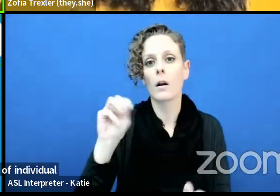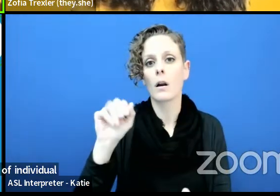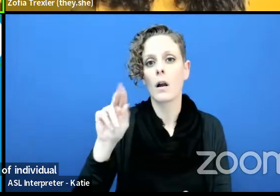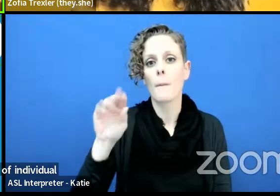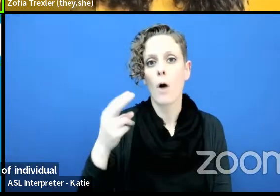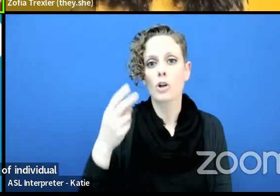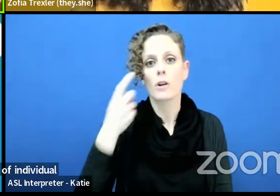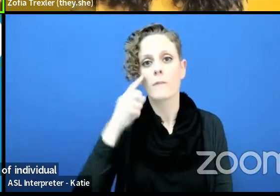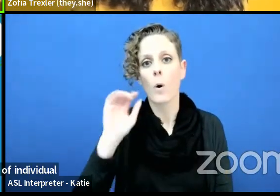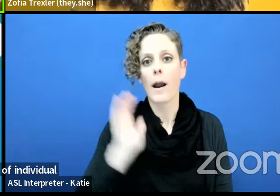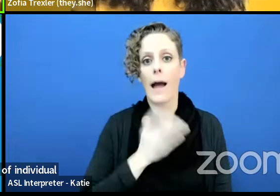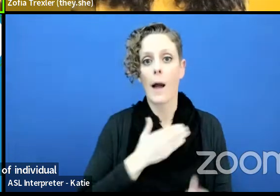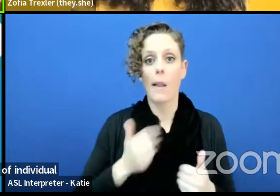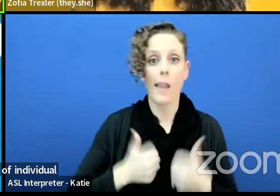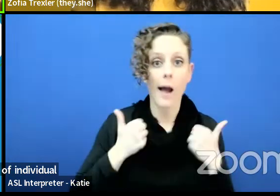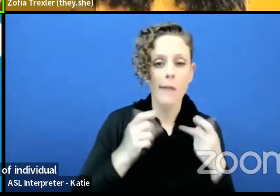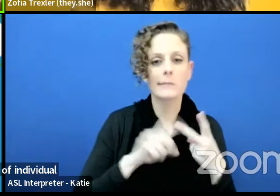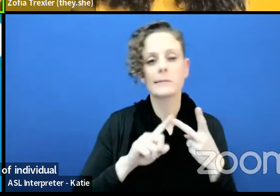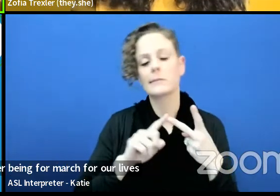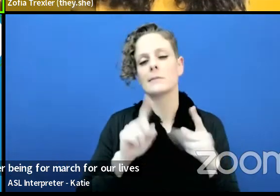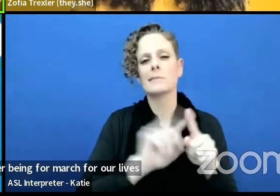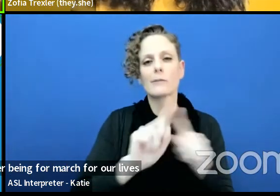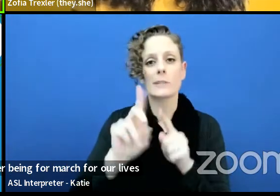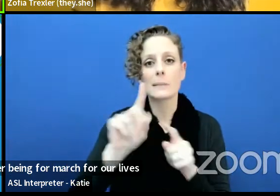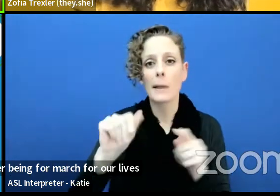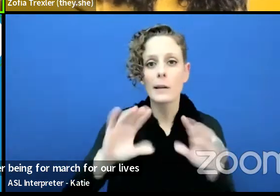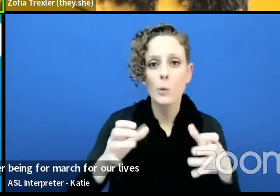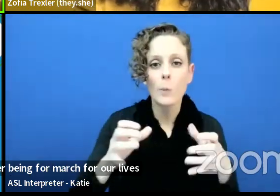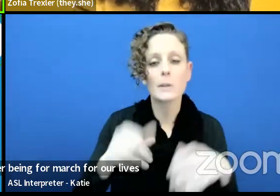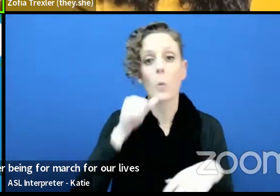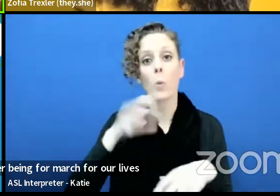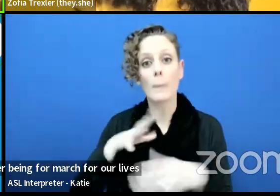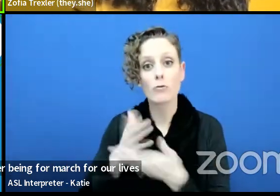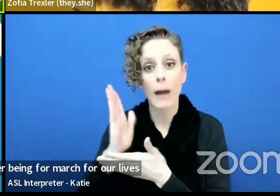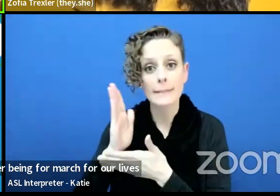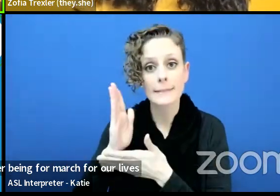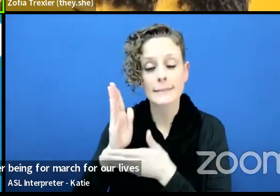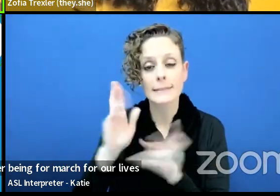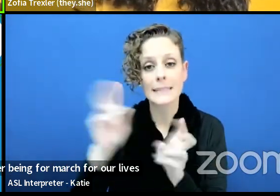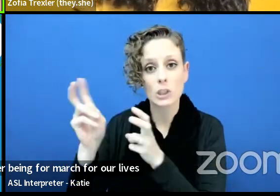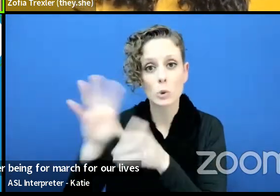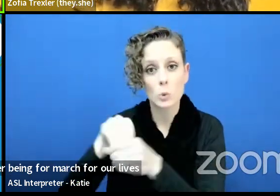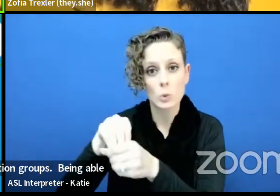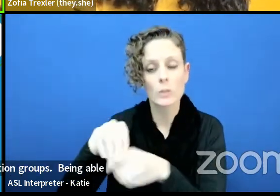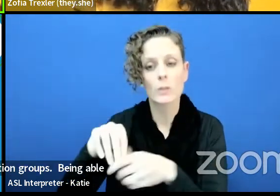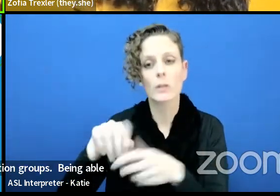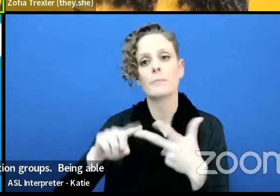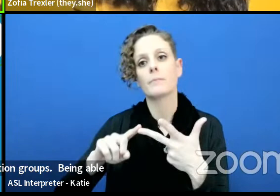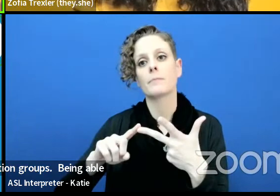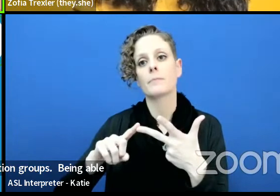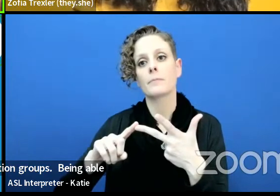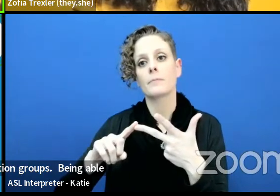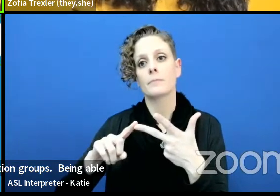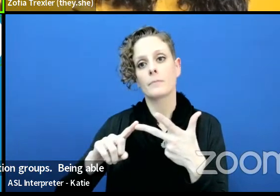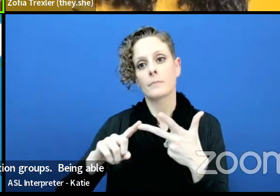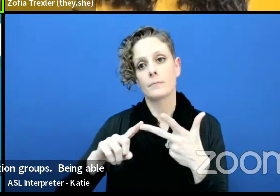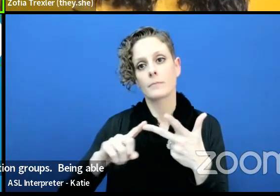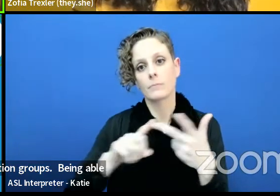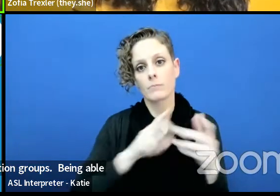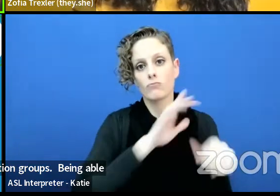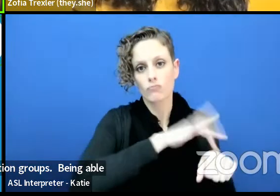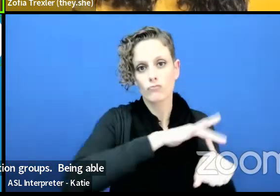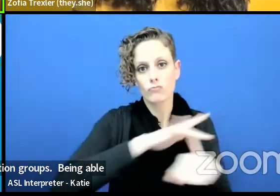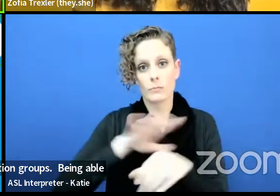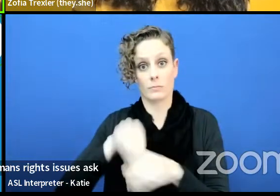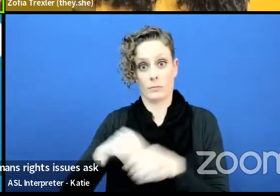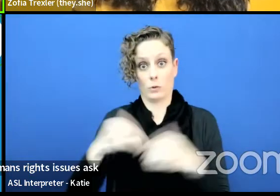groups, being able to work in women's rights issues, towards today what we're working